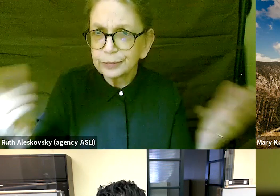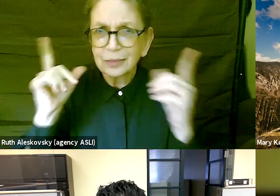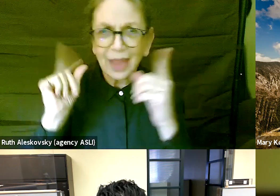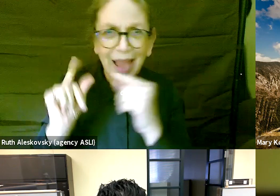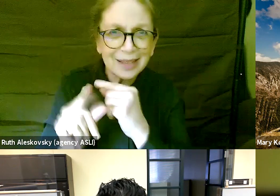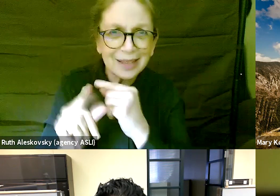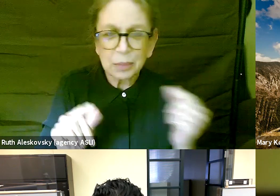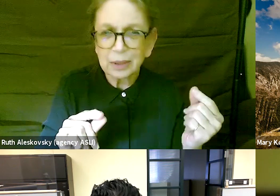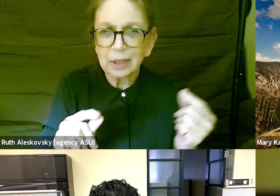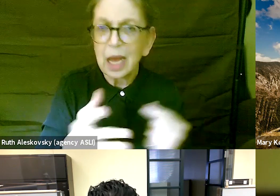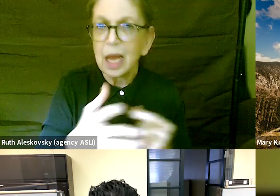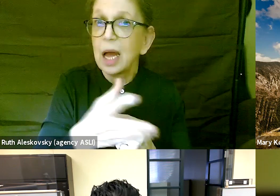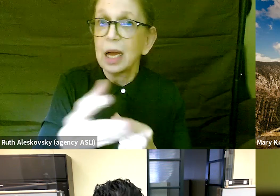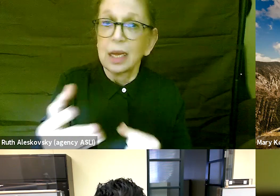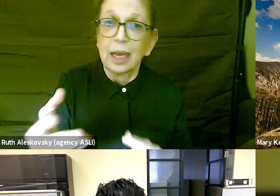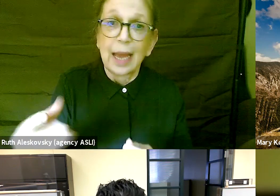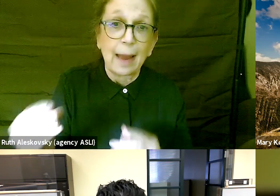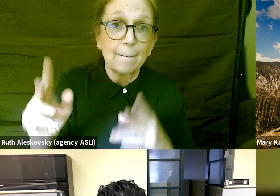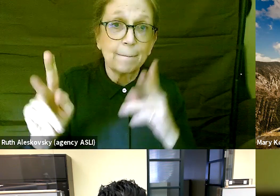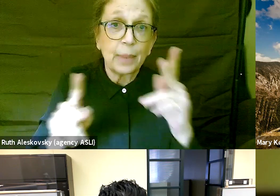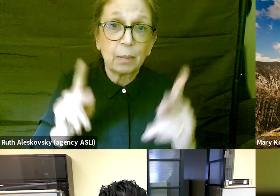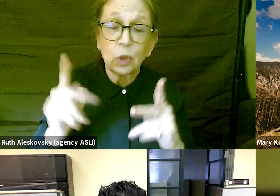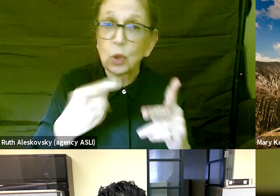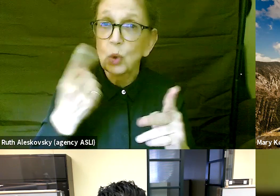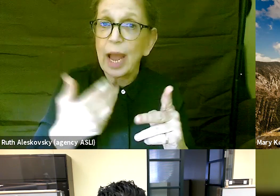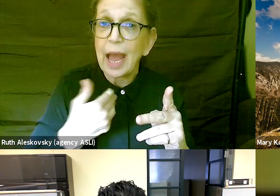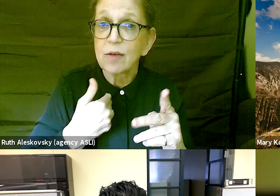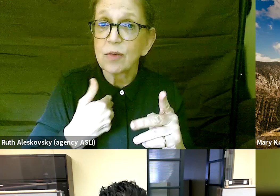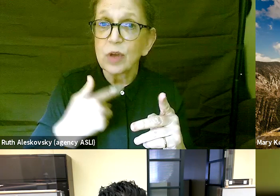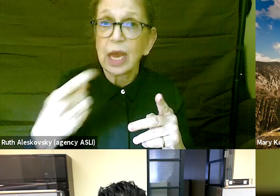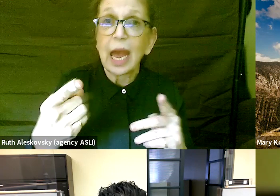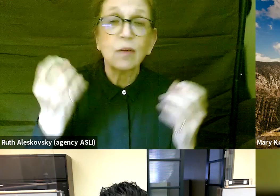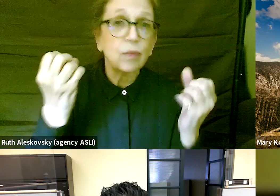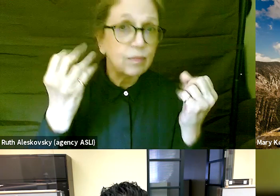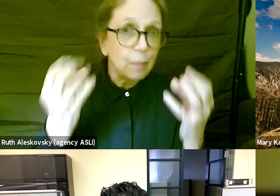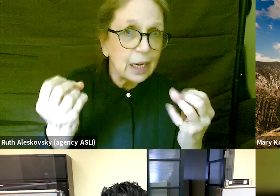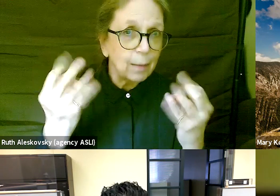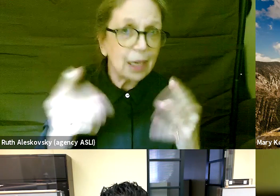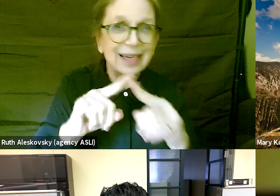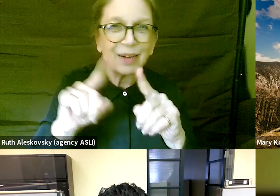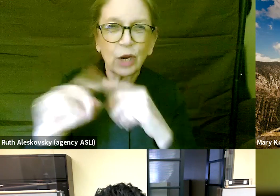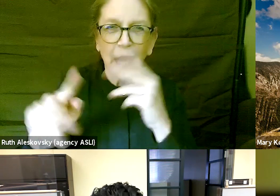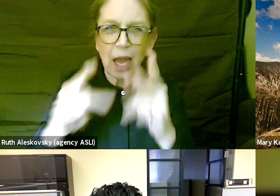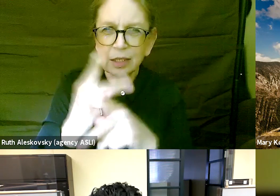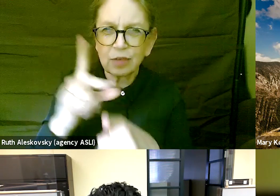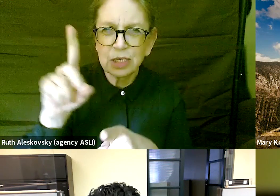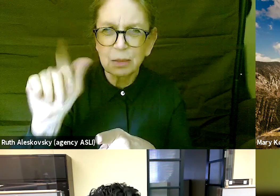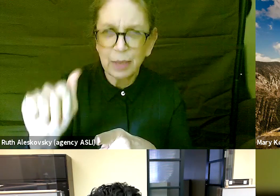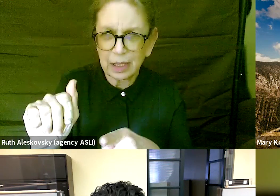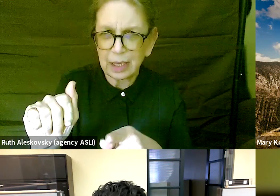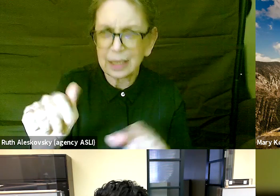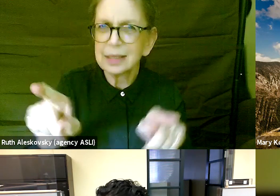A lot of hesitancy from people that have like multiple conditions. They feel